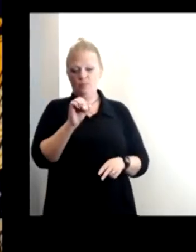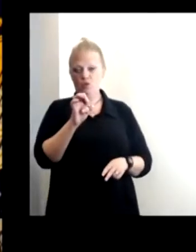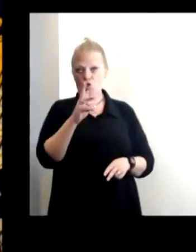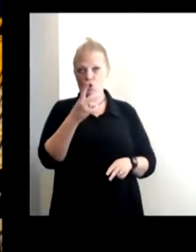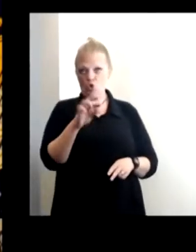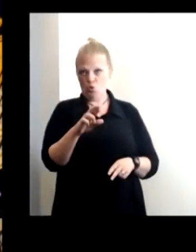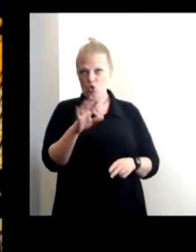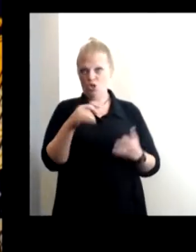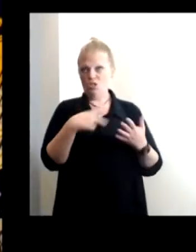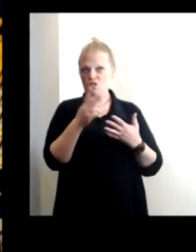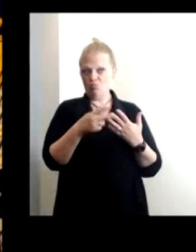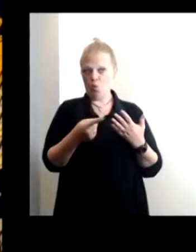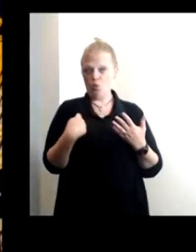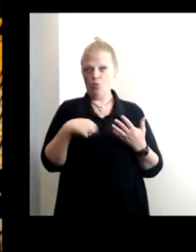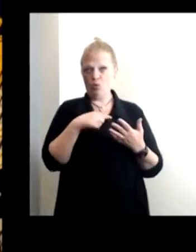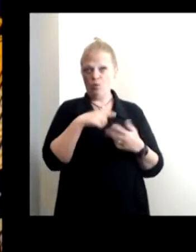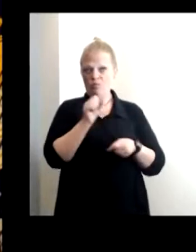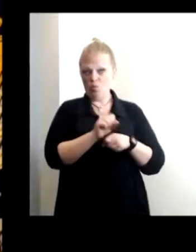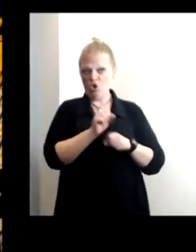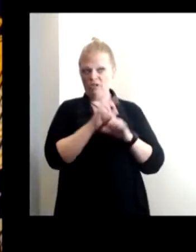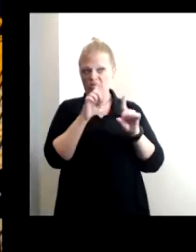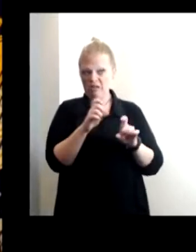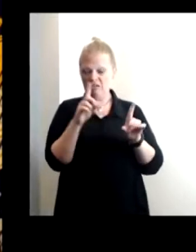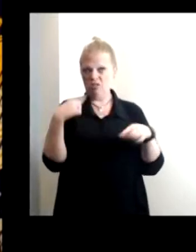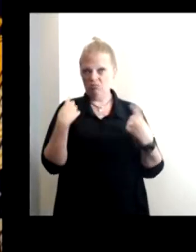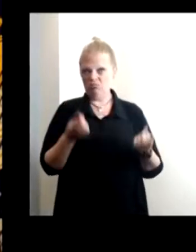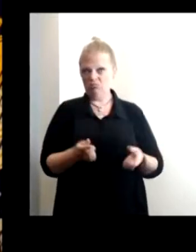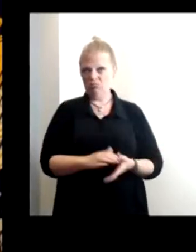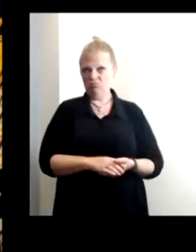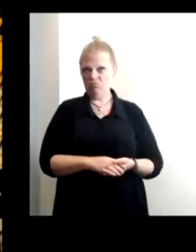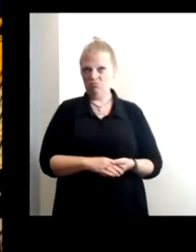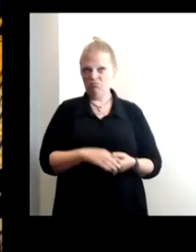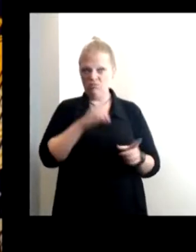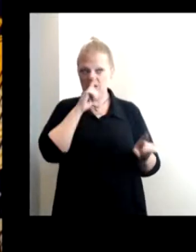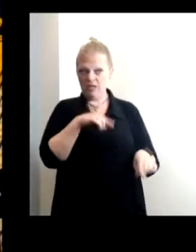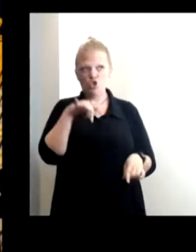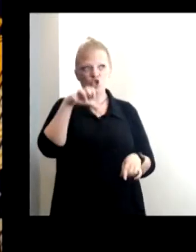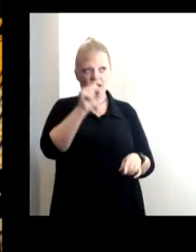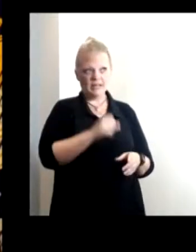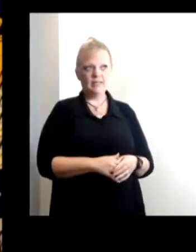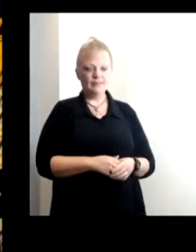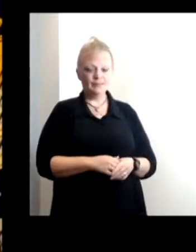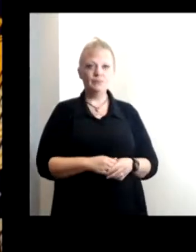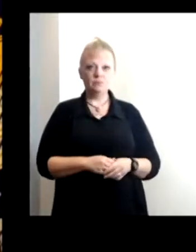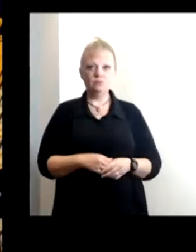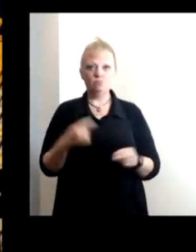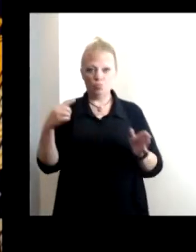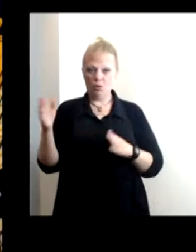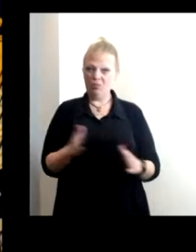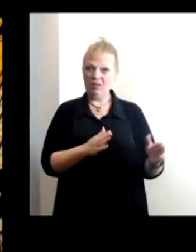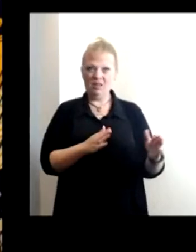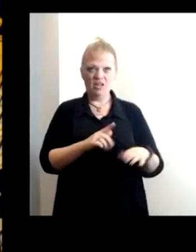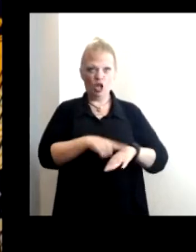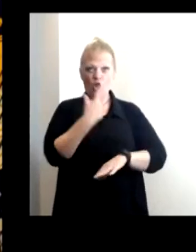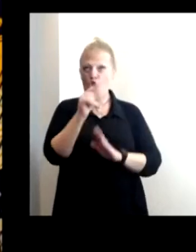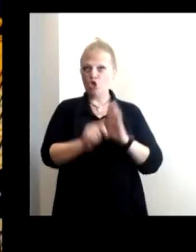which is a program we've been working and testing on for some time? And the answer is yes, we are planning